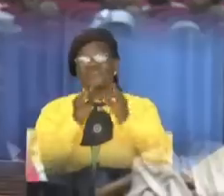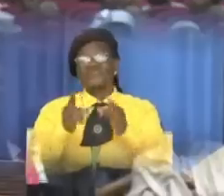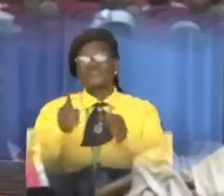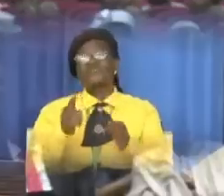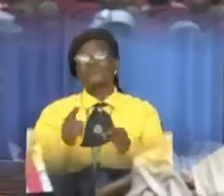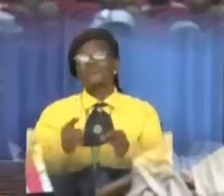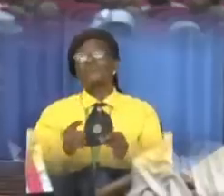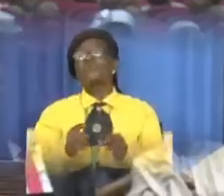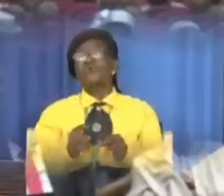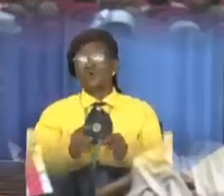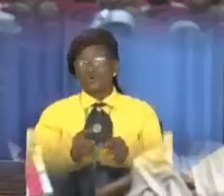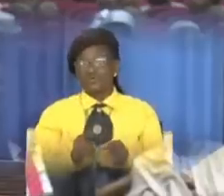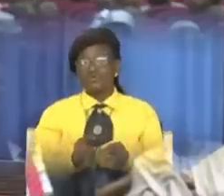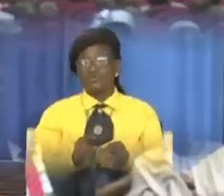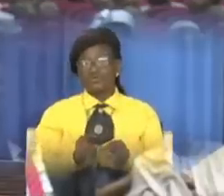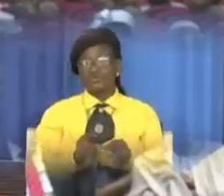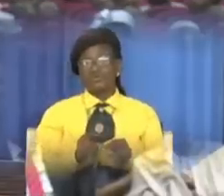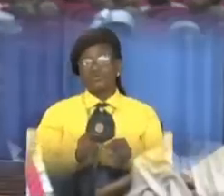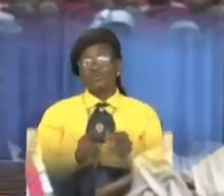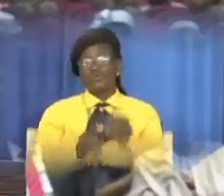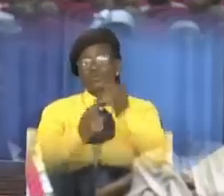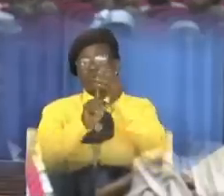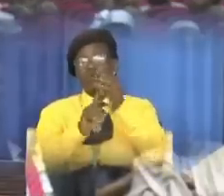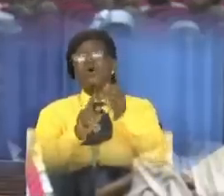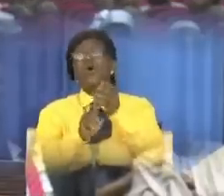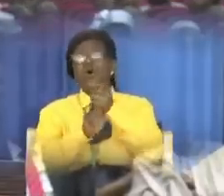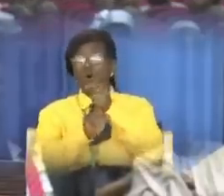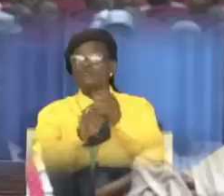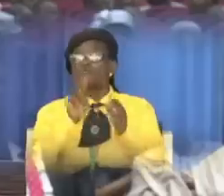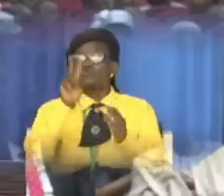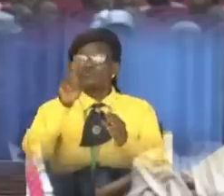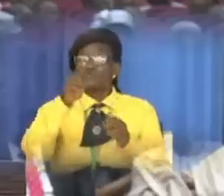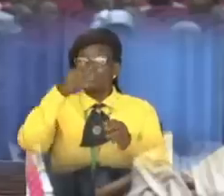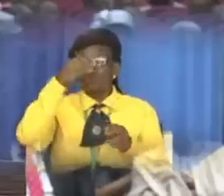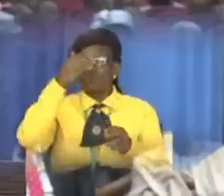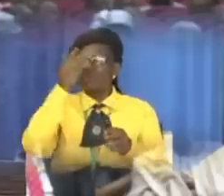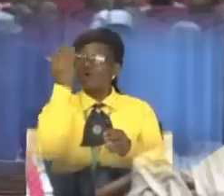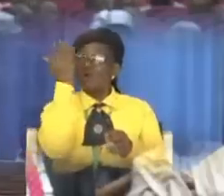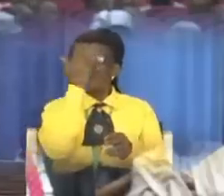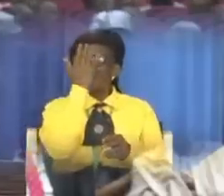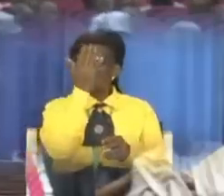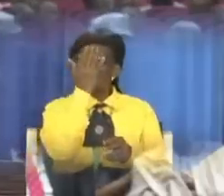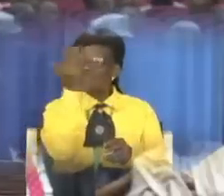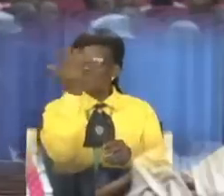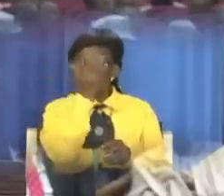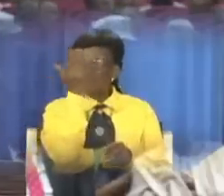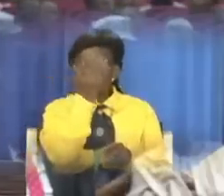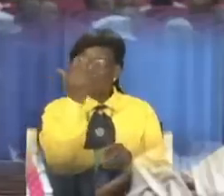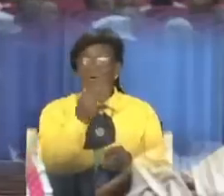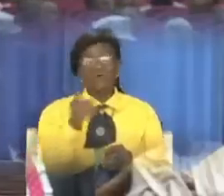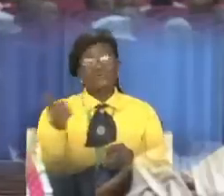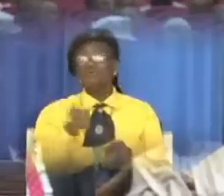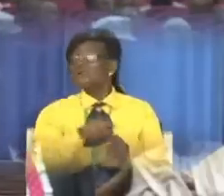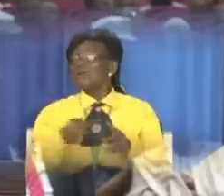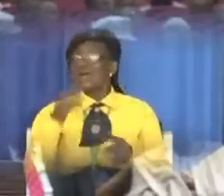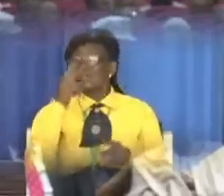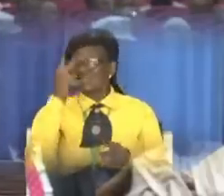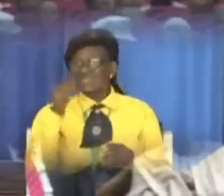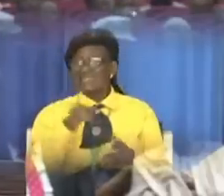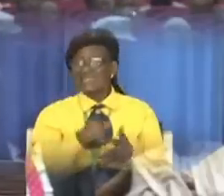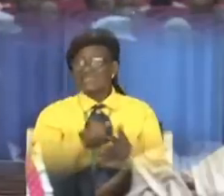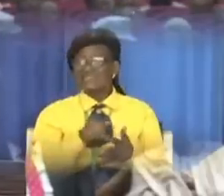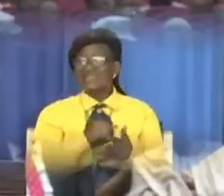The blind spot is the weakest spot in any man's life. You cannot see